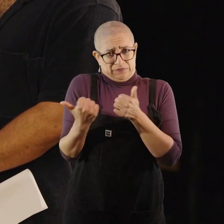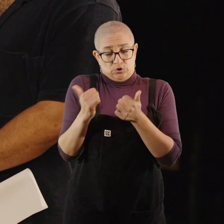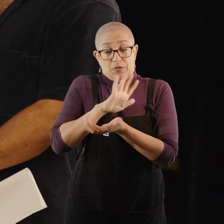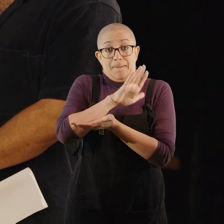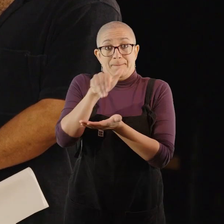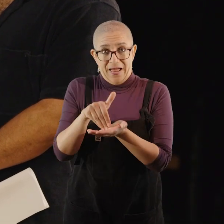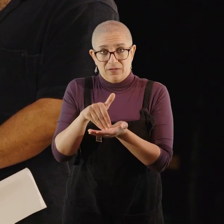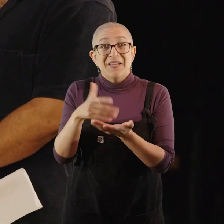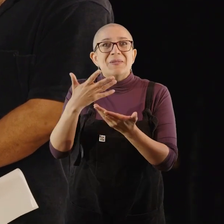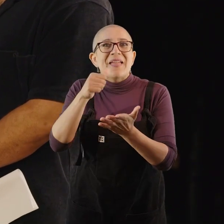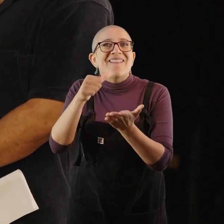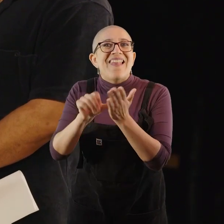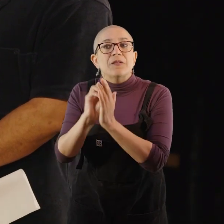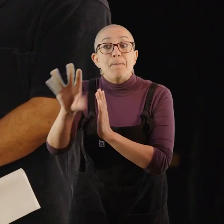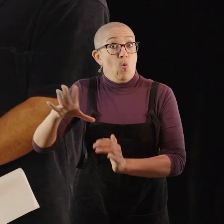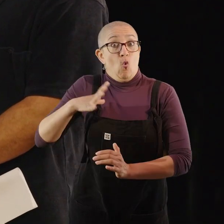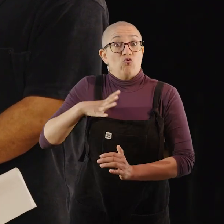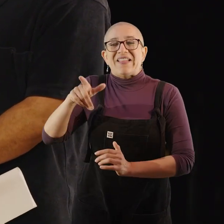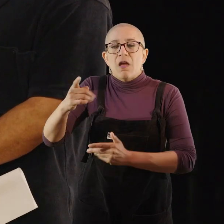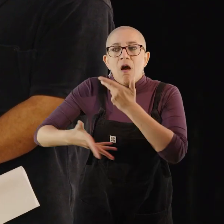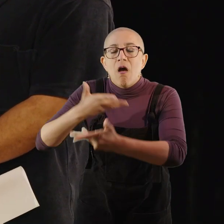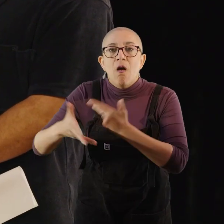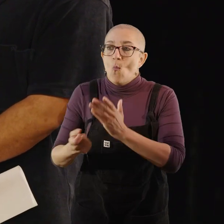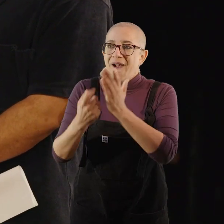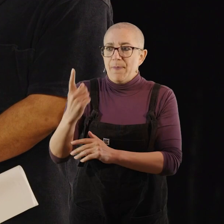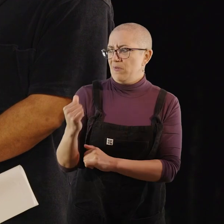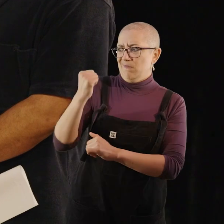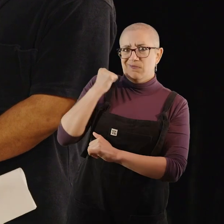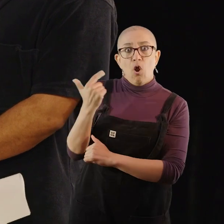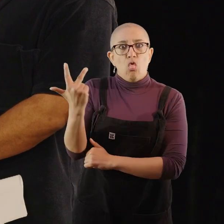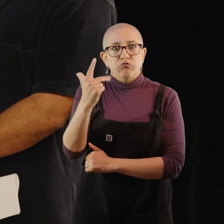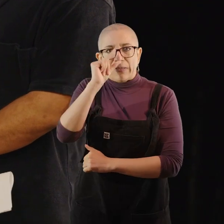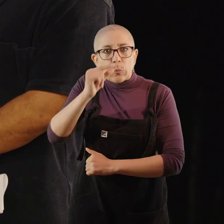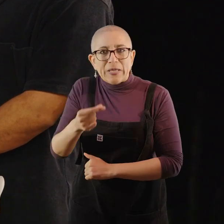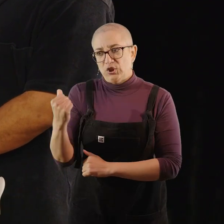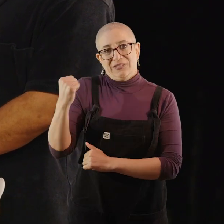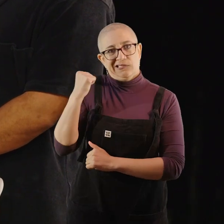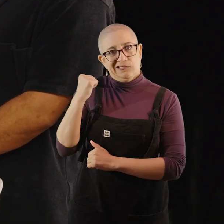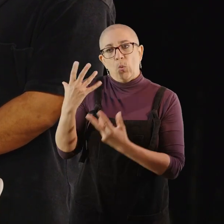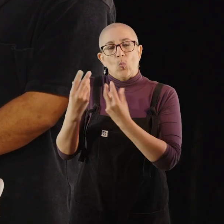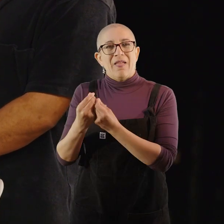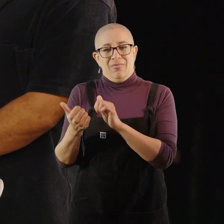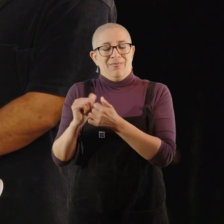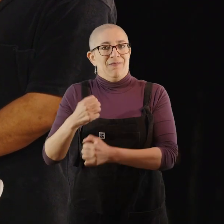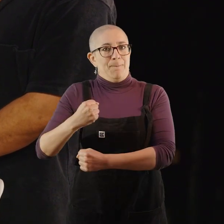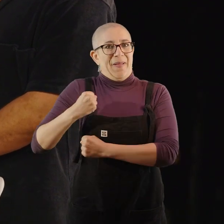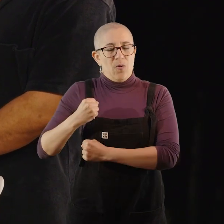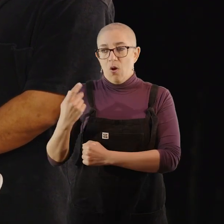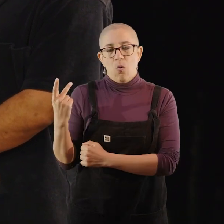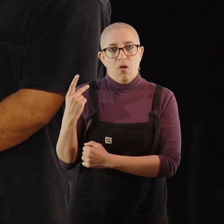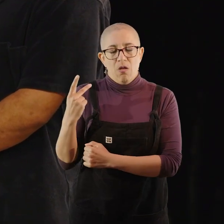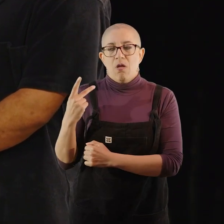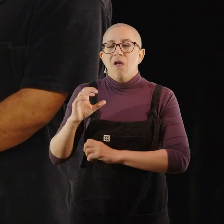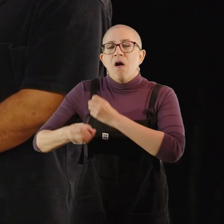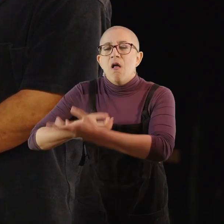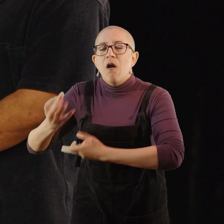he's encountered with Banquo from these witches on the heath, and almost very immediately, it doesn't require